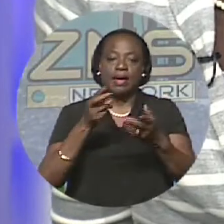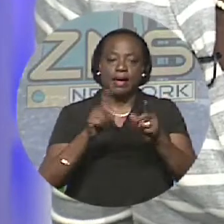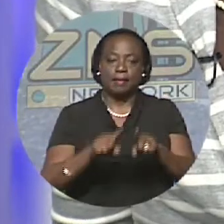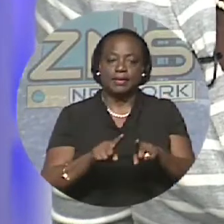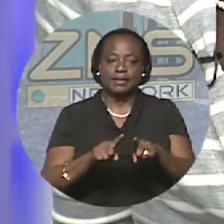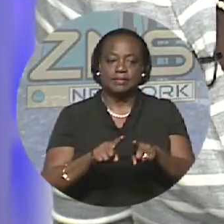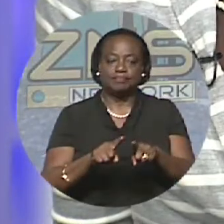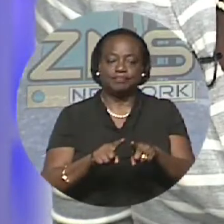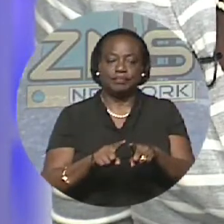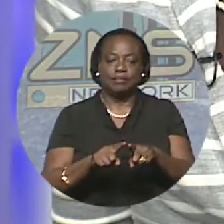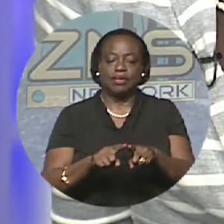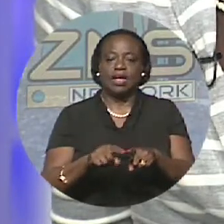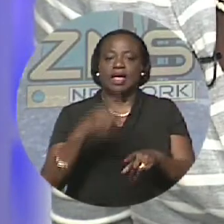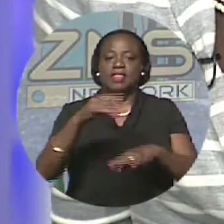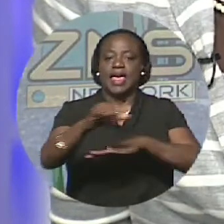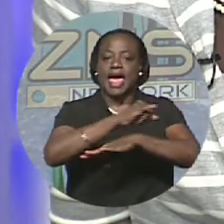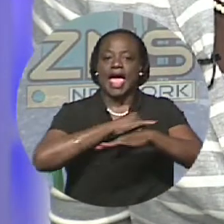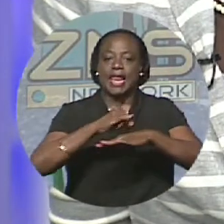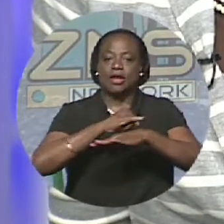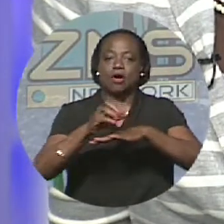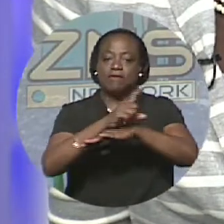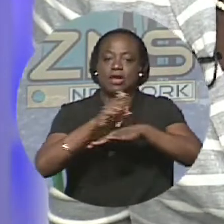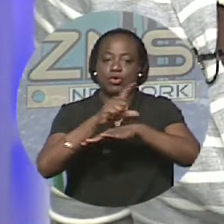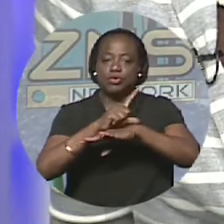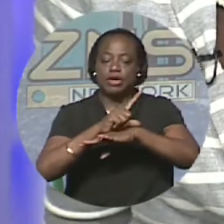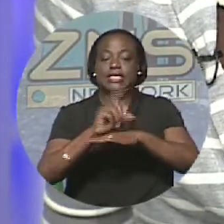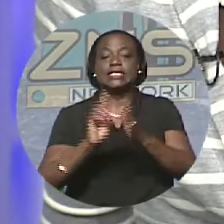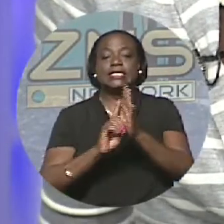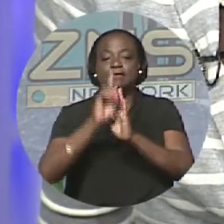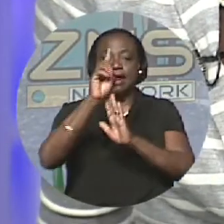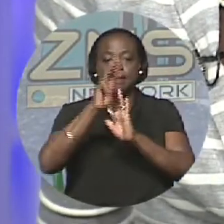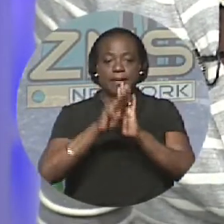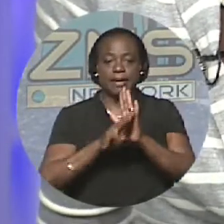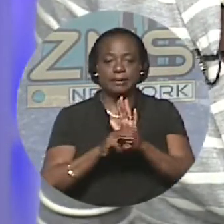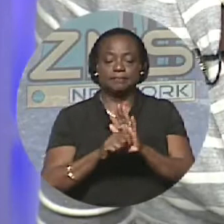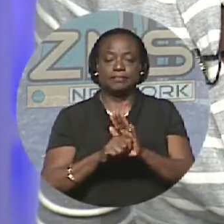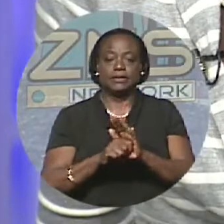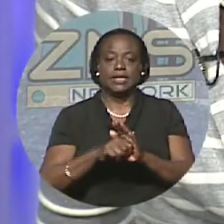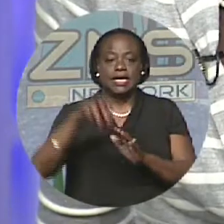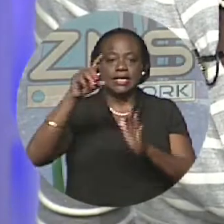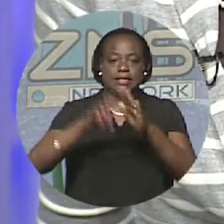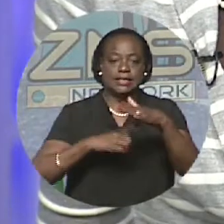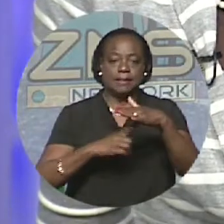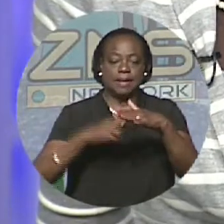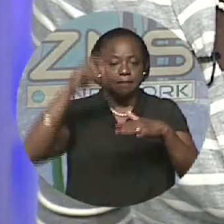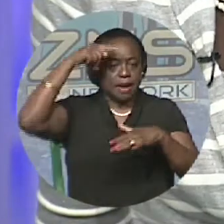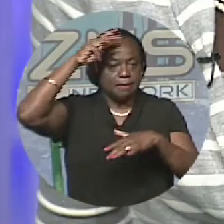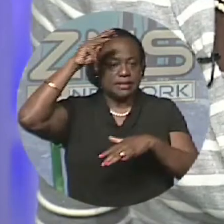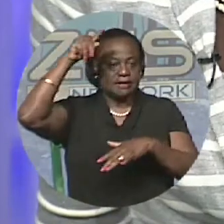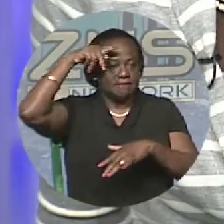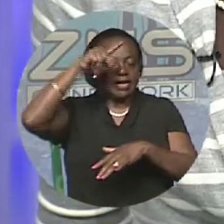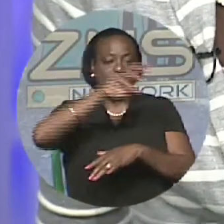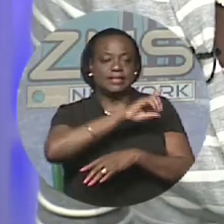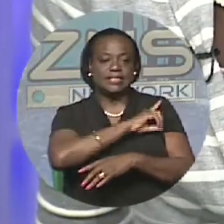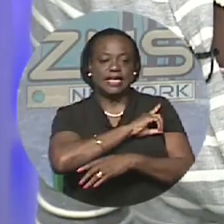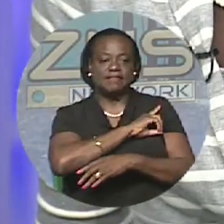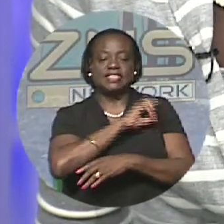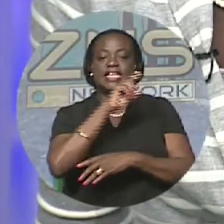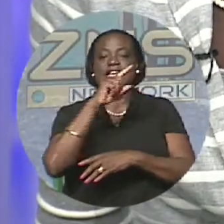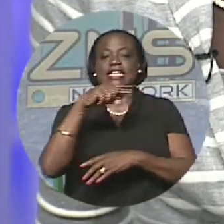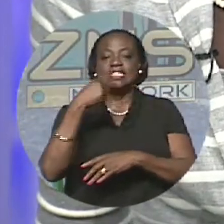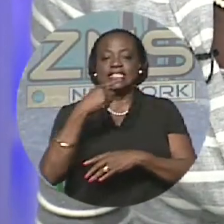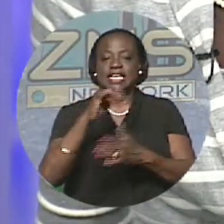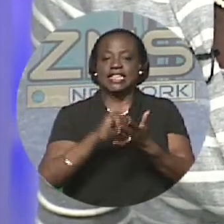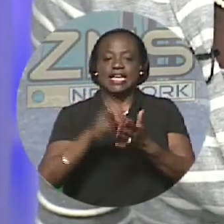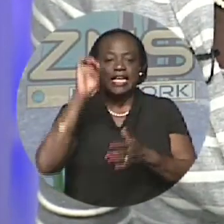island of Eleuther continues to be poised for further development. Deputy Prime Minister Philip Davis told our news team this weekend that he would like